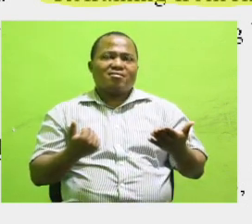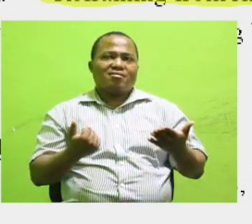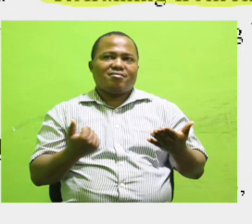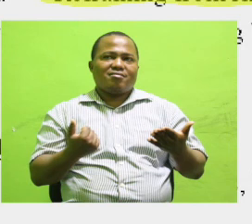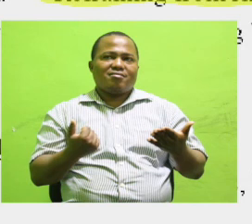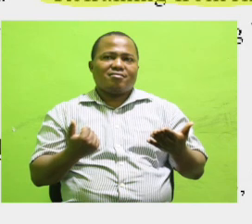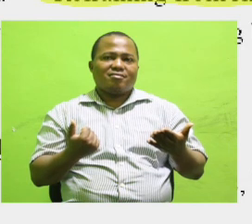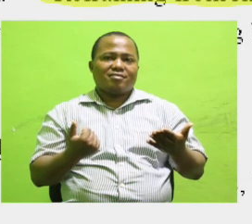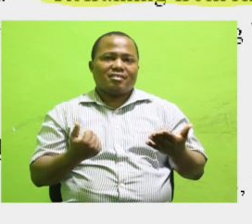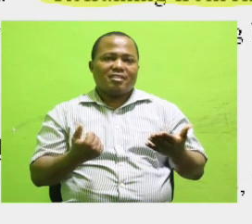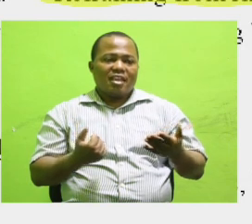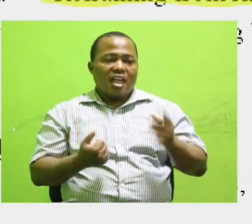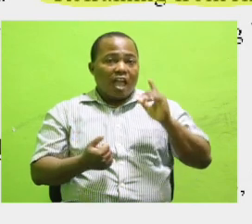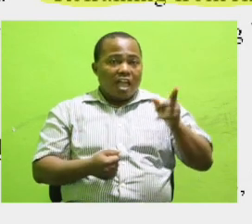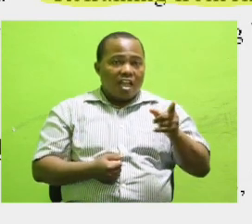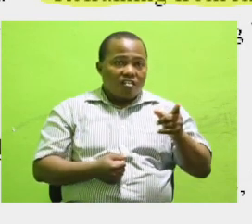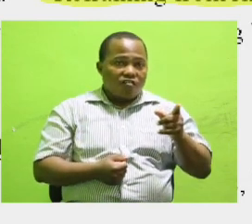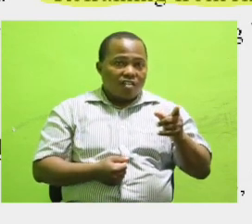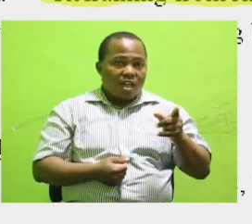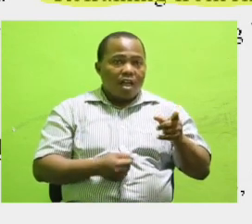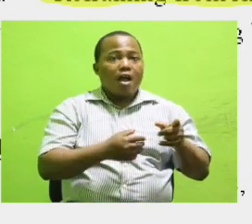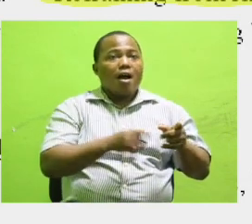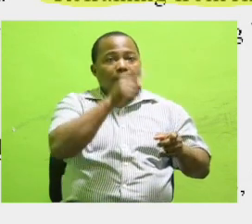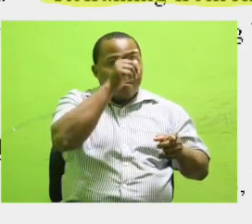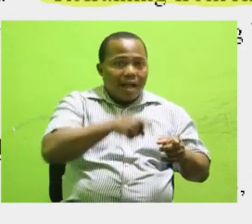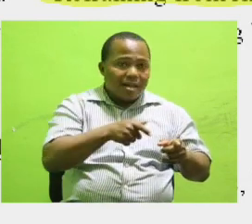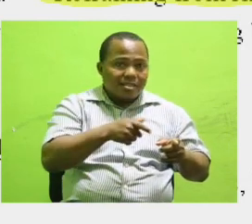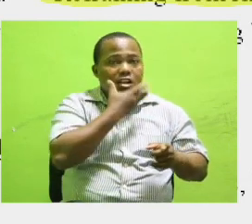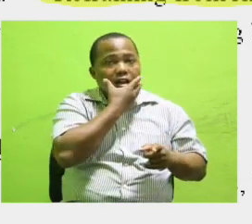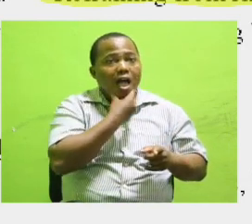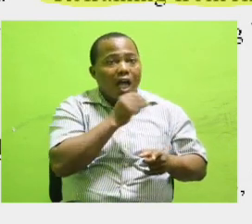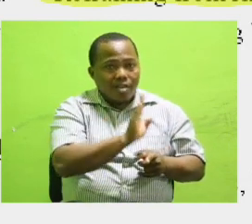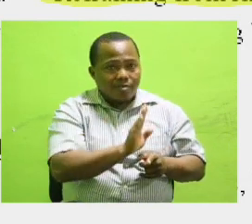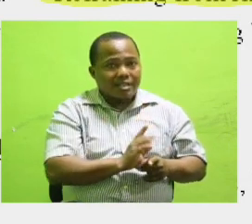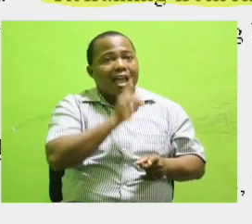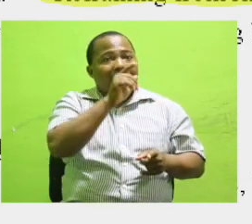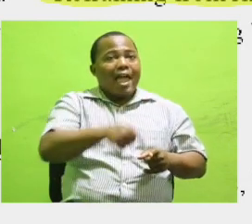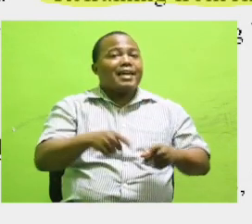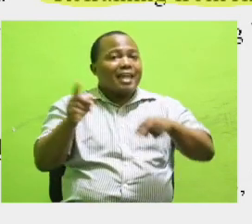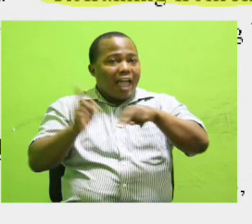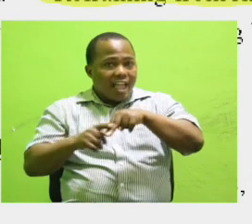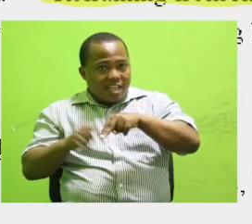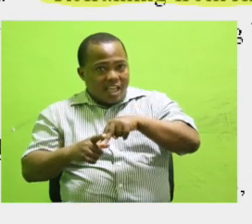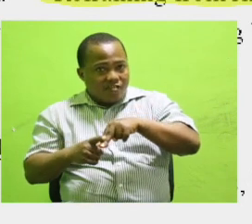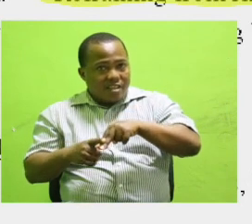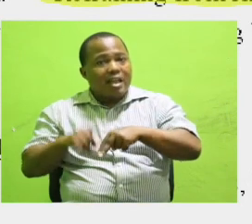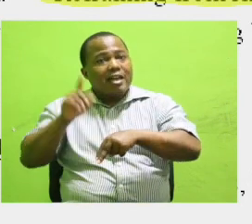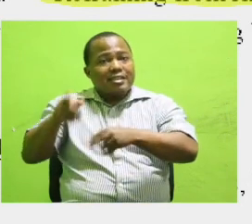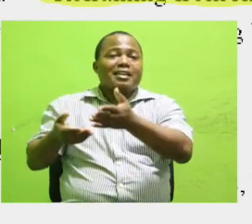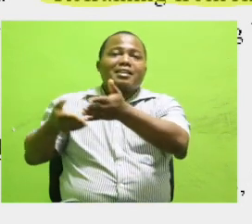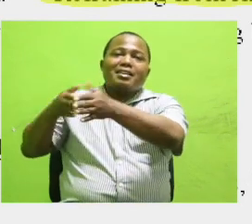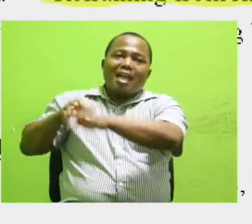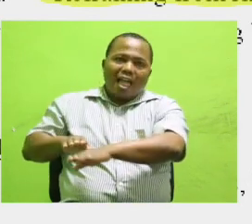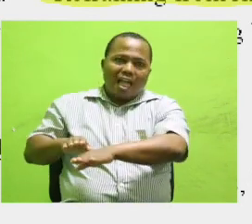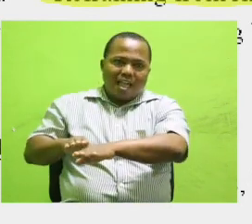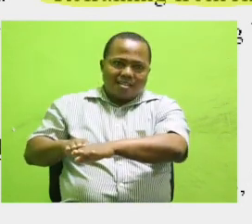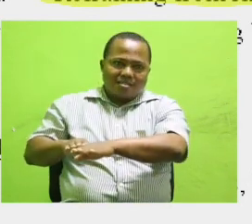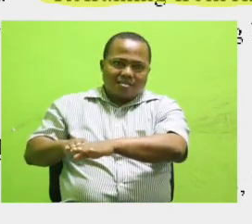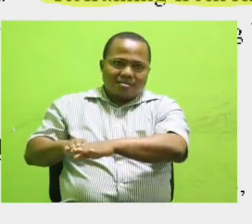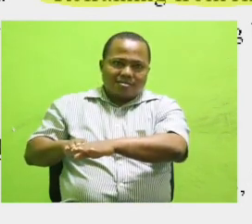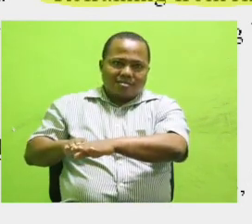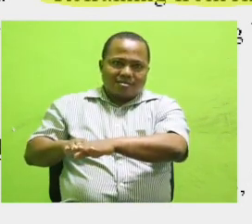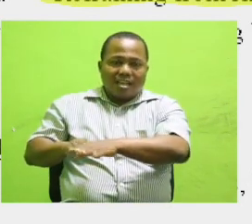would make sure, or by sharing this would ensure that HIV AIDS